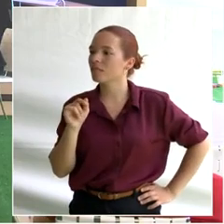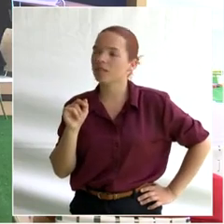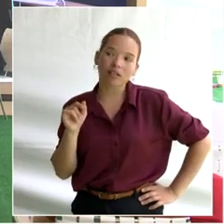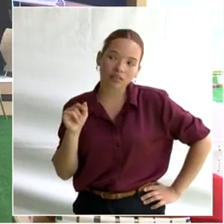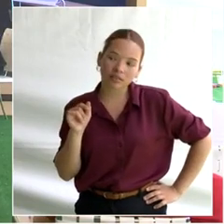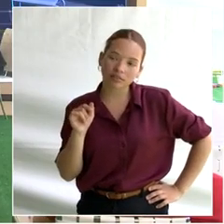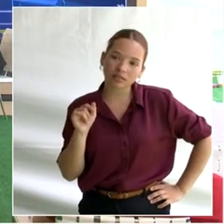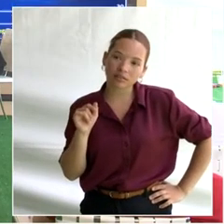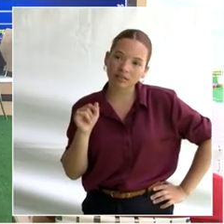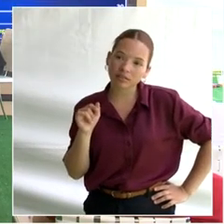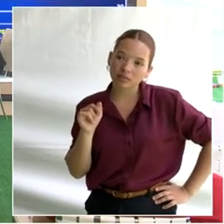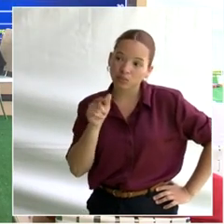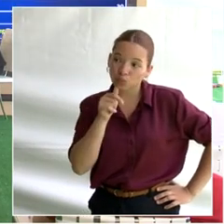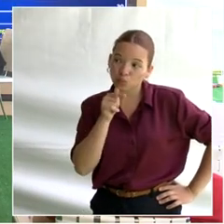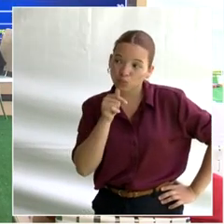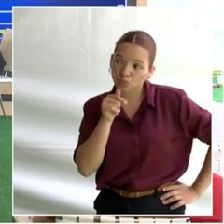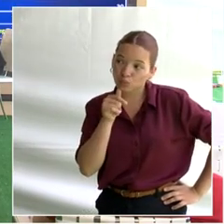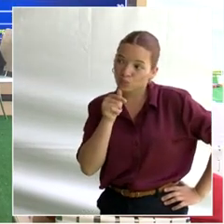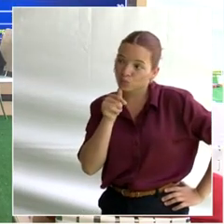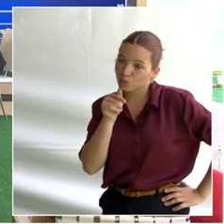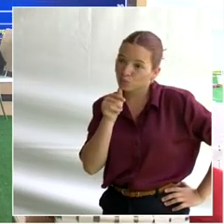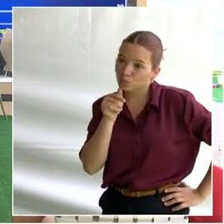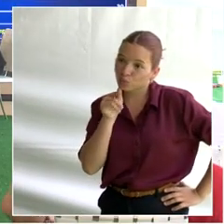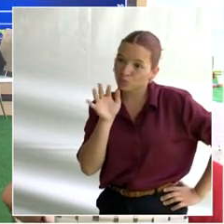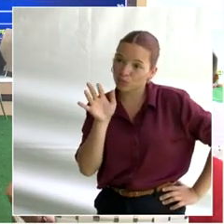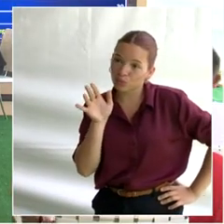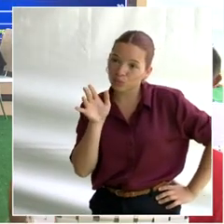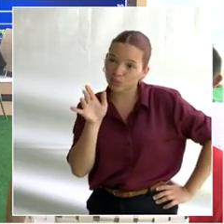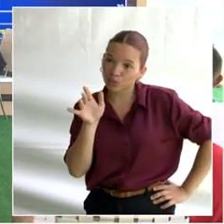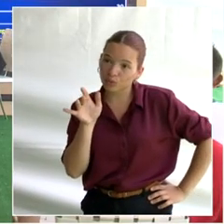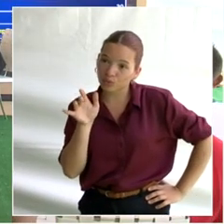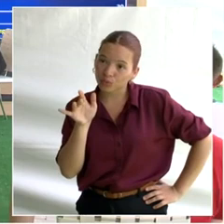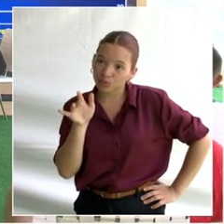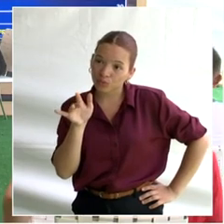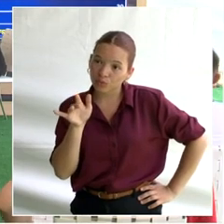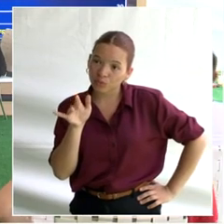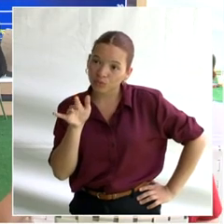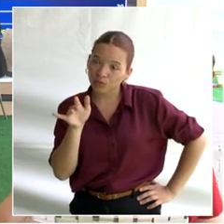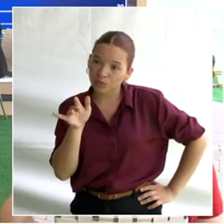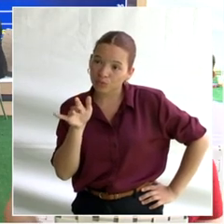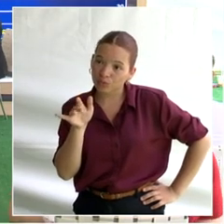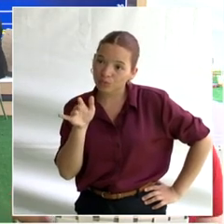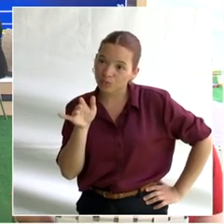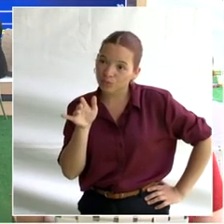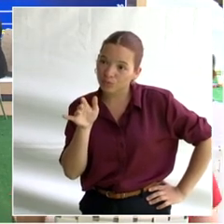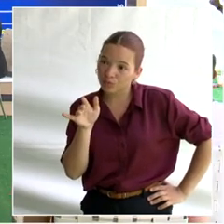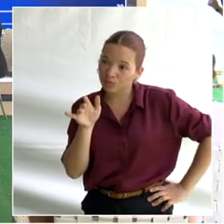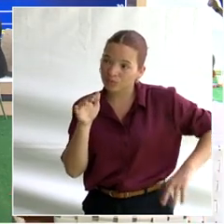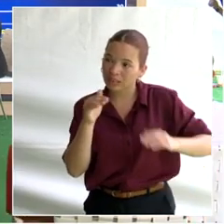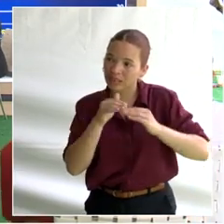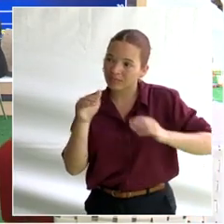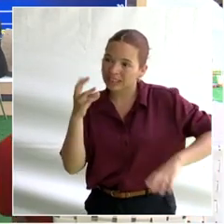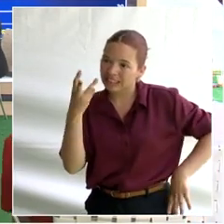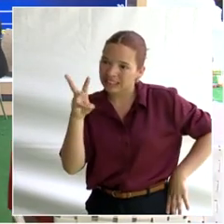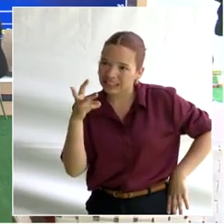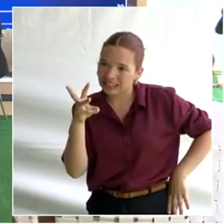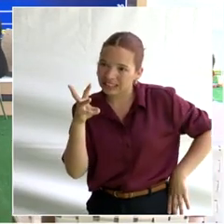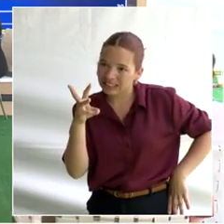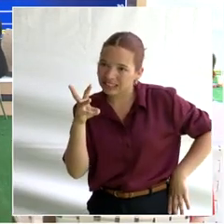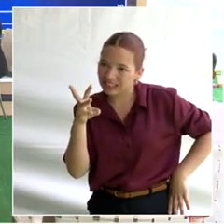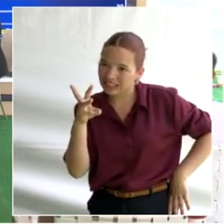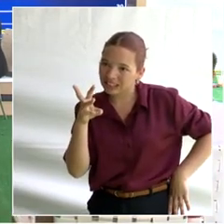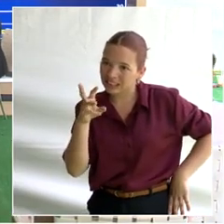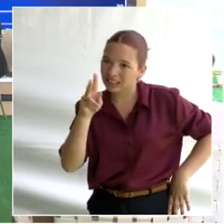That belongs to Madison Keys, and she goes on line 16. Madison Keys. Mark, what has Madison done